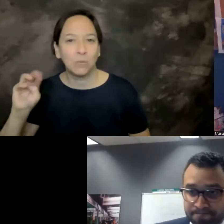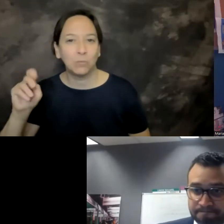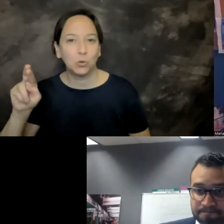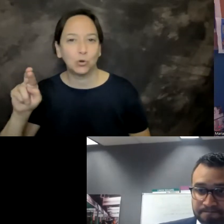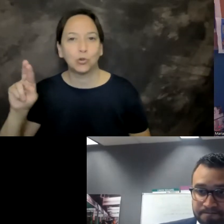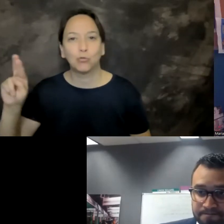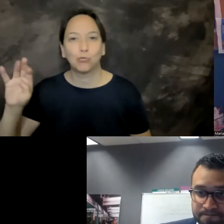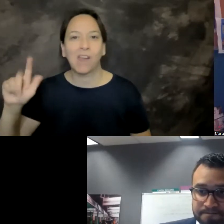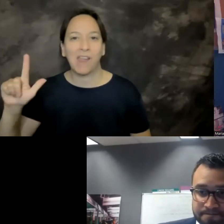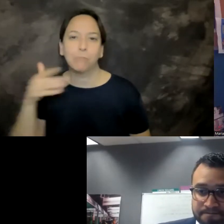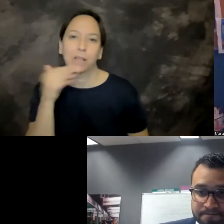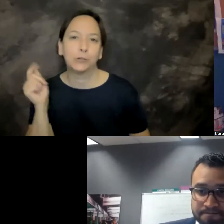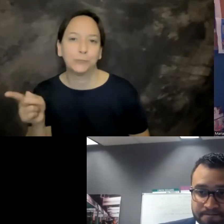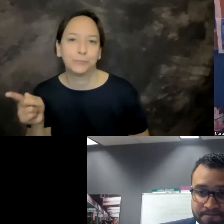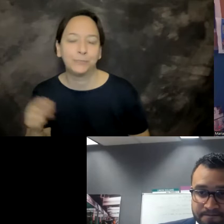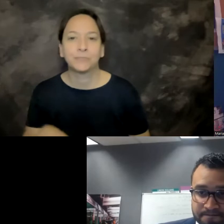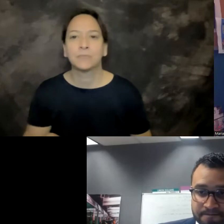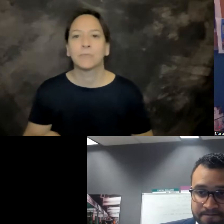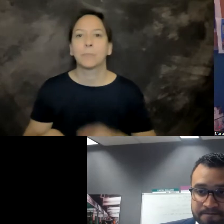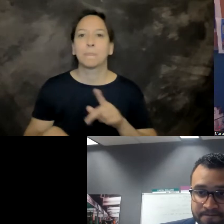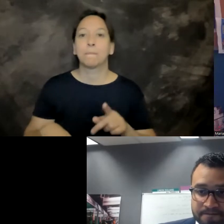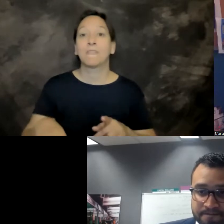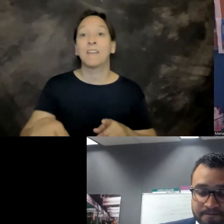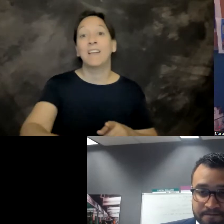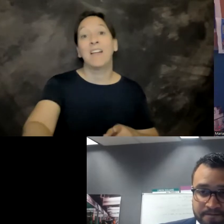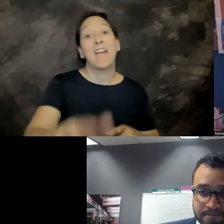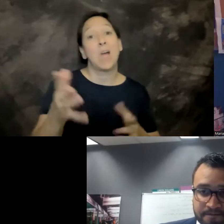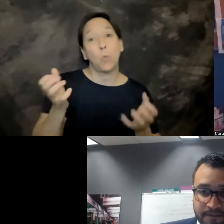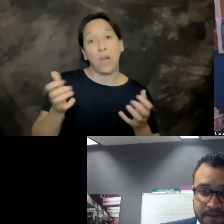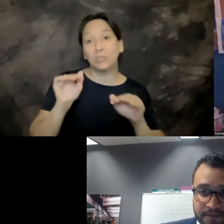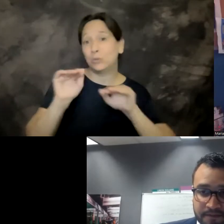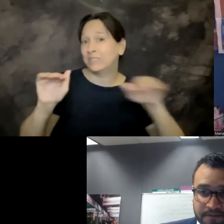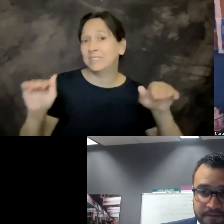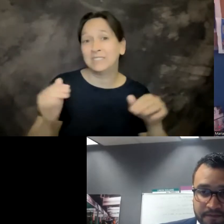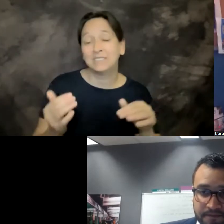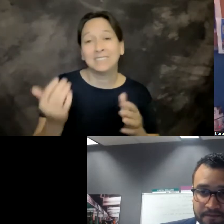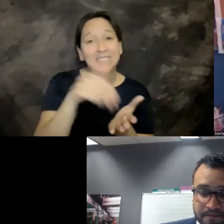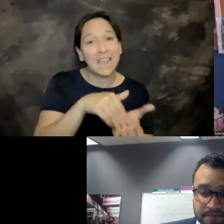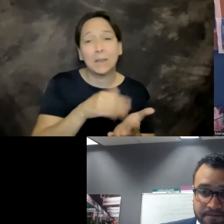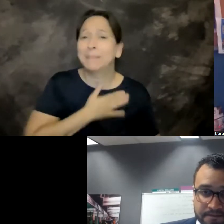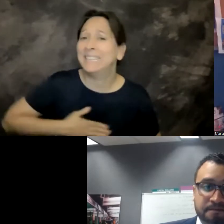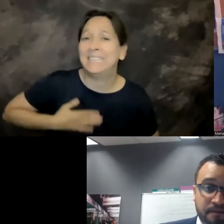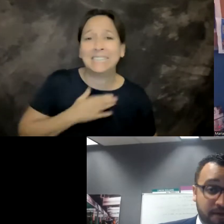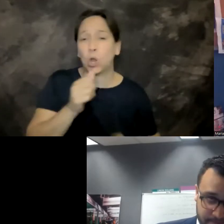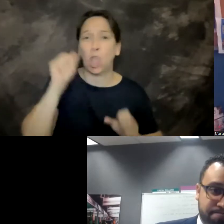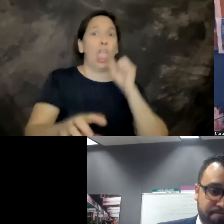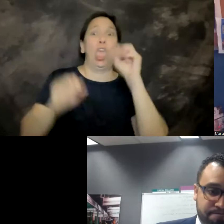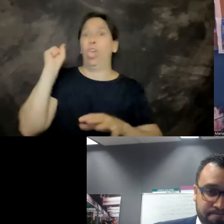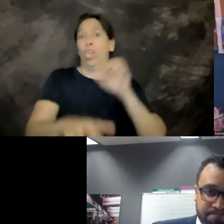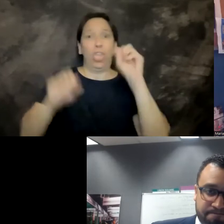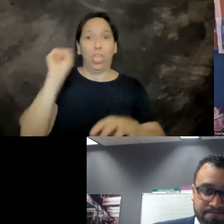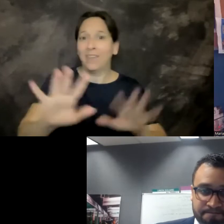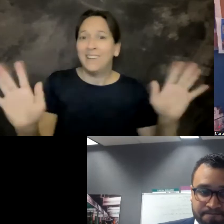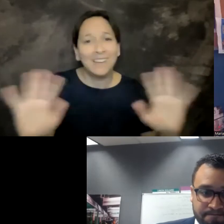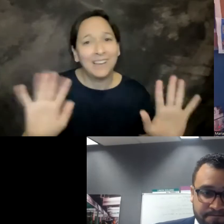Thank you, Angel. And just a reminder to myself and others speaking to try to go a little bit slower so that our interpreters have the right information.